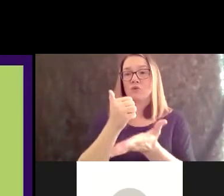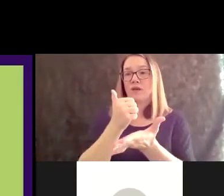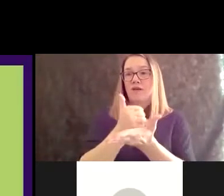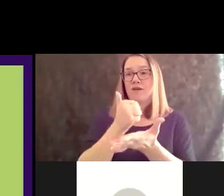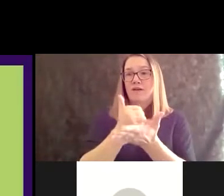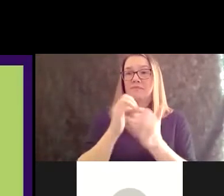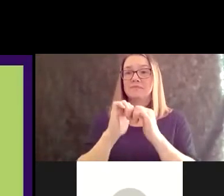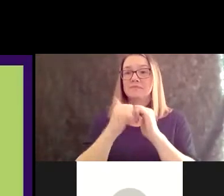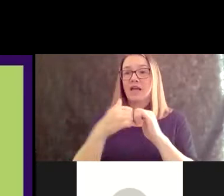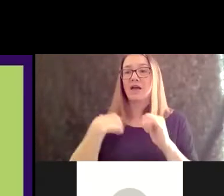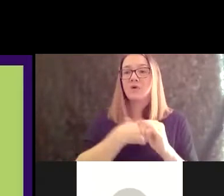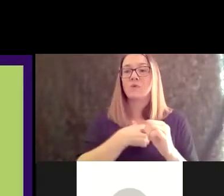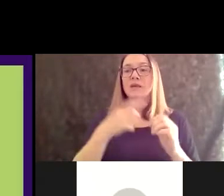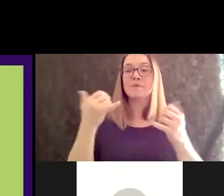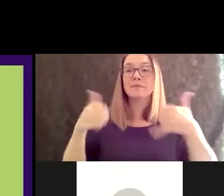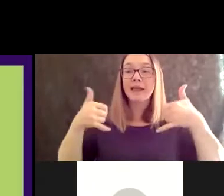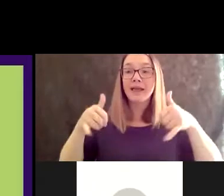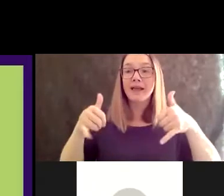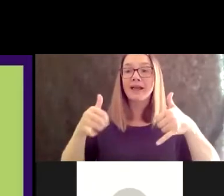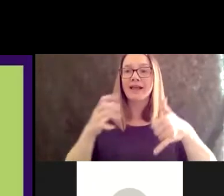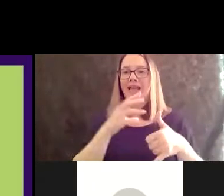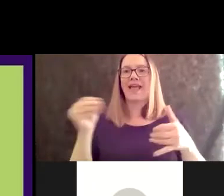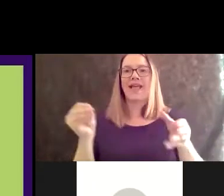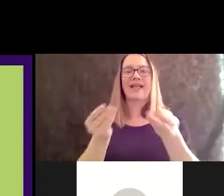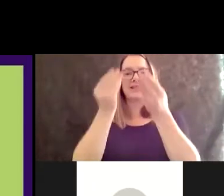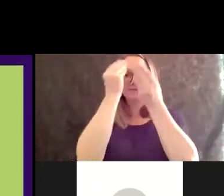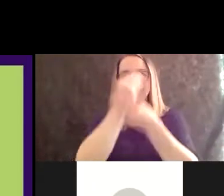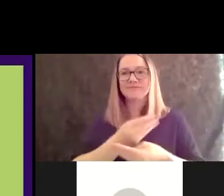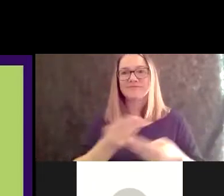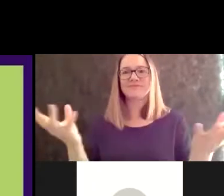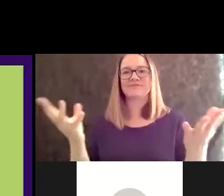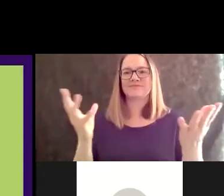and how we spread the joy of play to others.